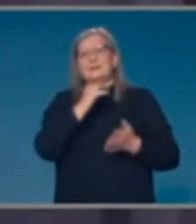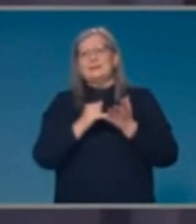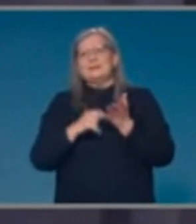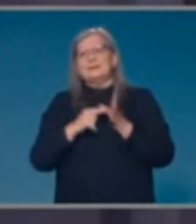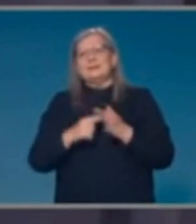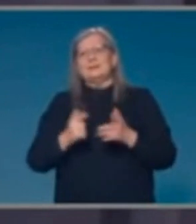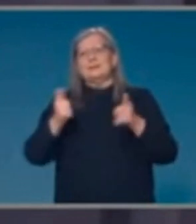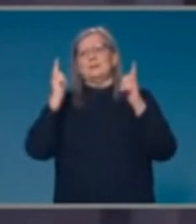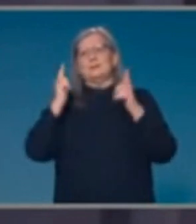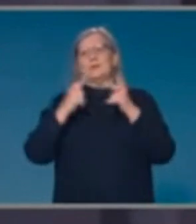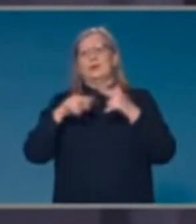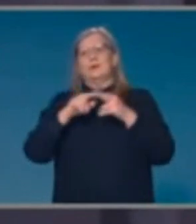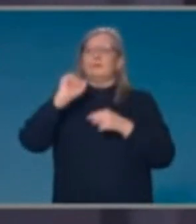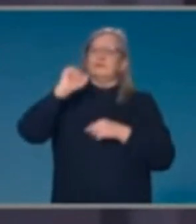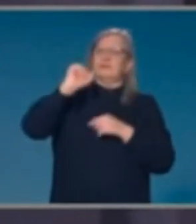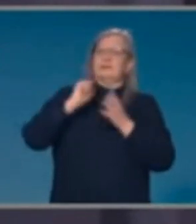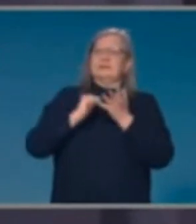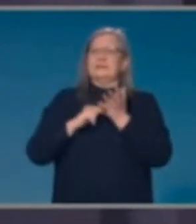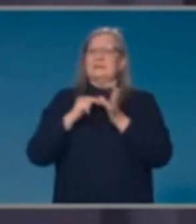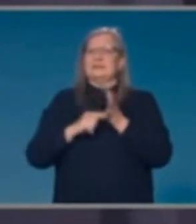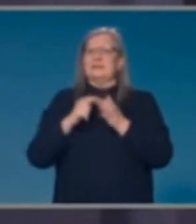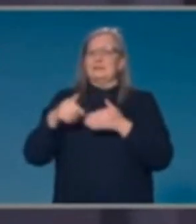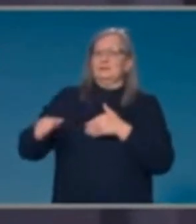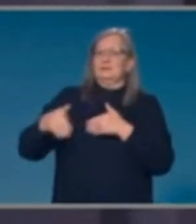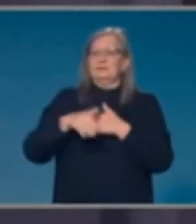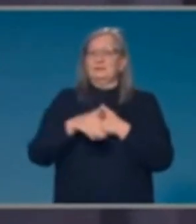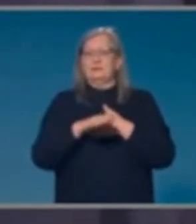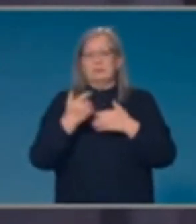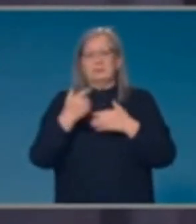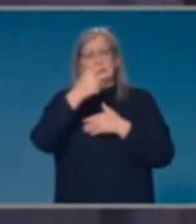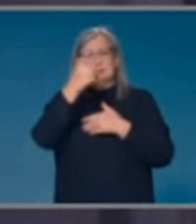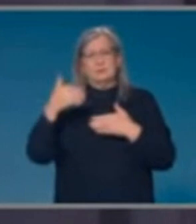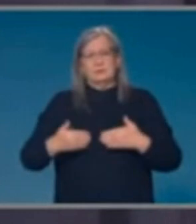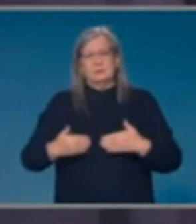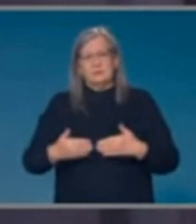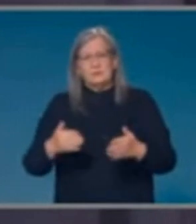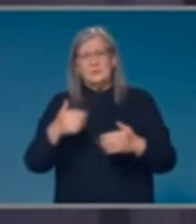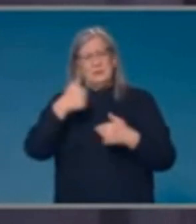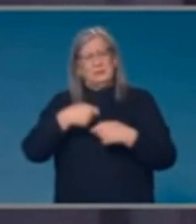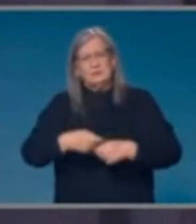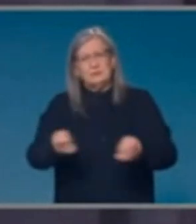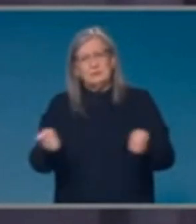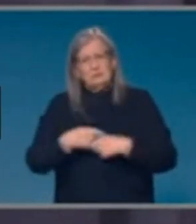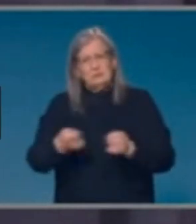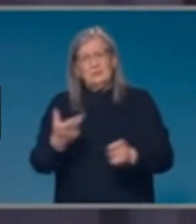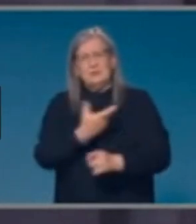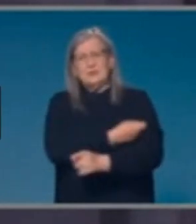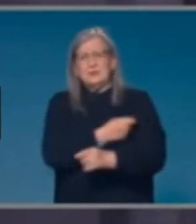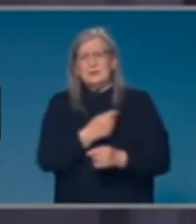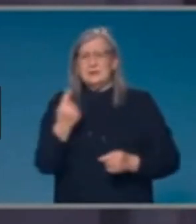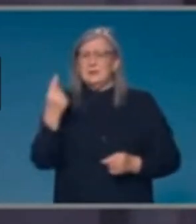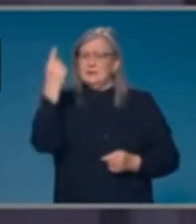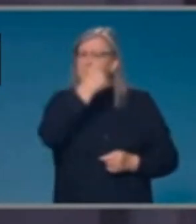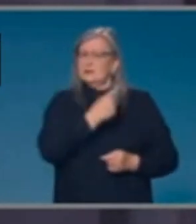they are moving ahead. They've done well with their vaccination rollout, and they will be making those decisions